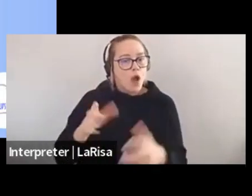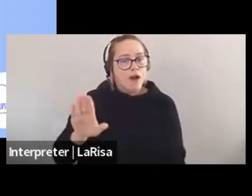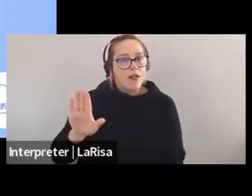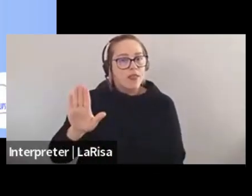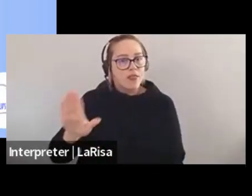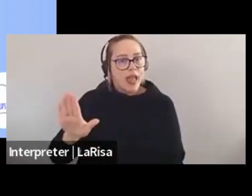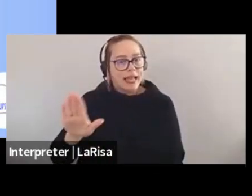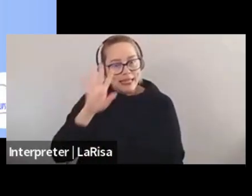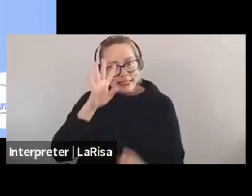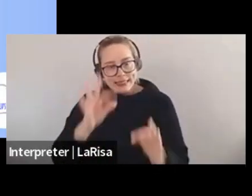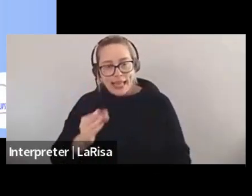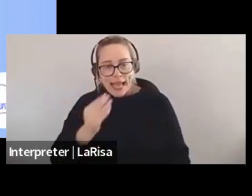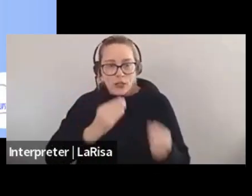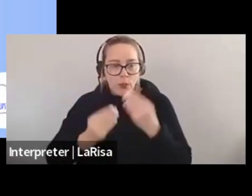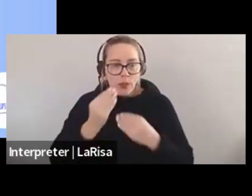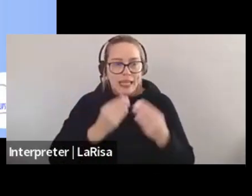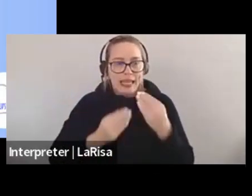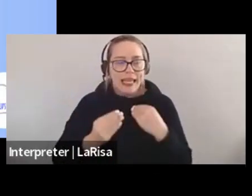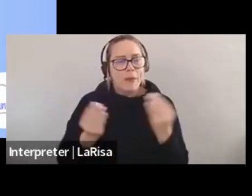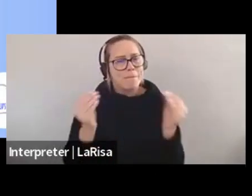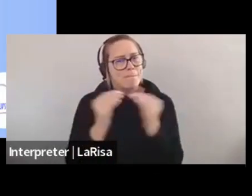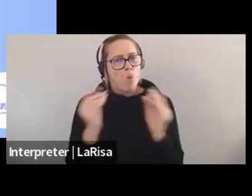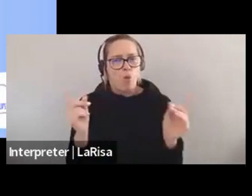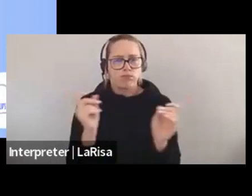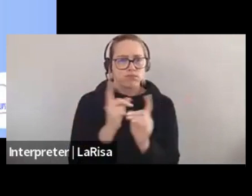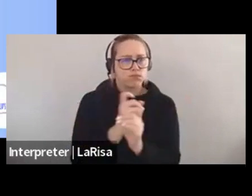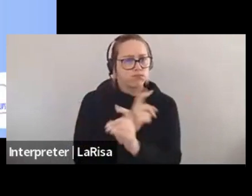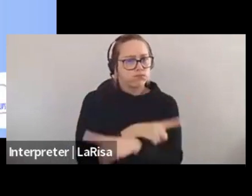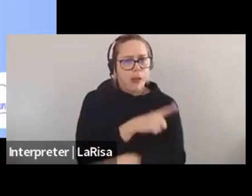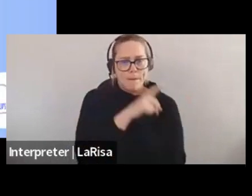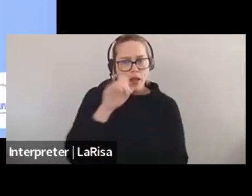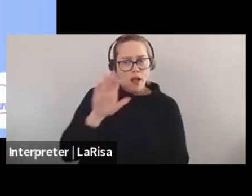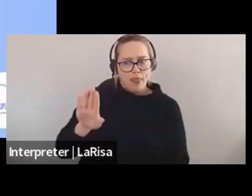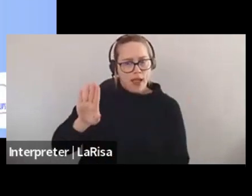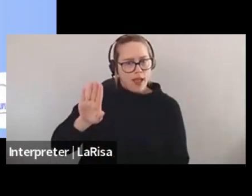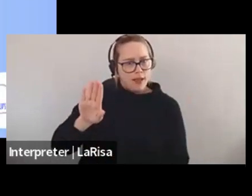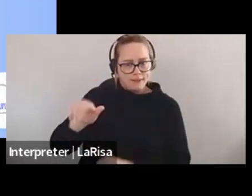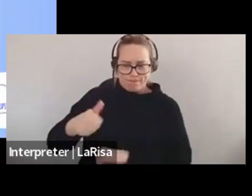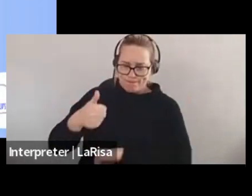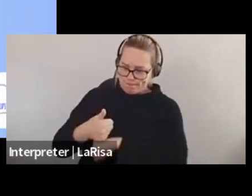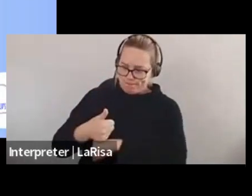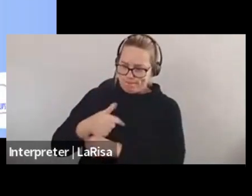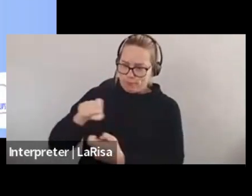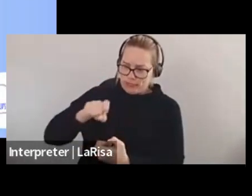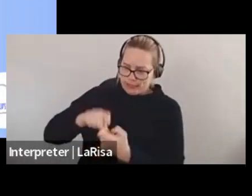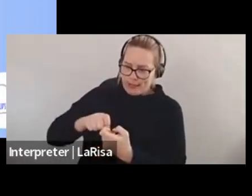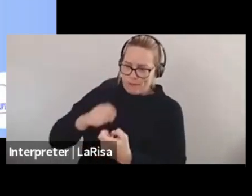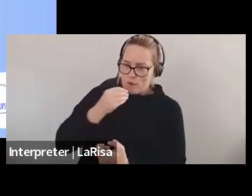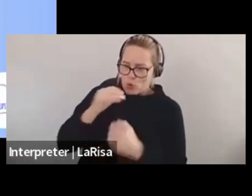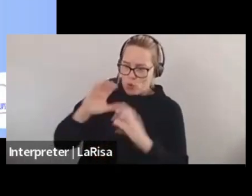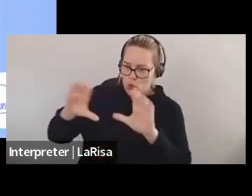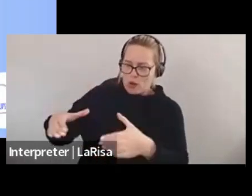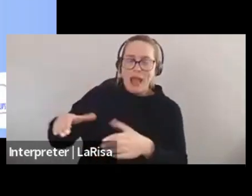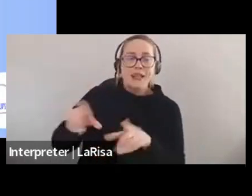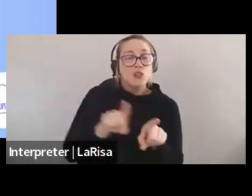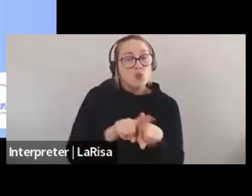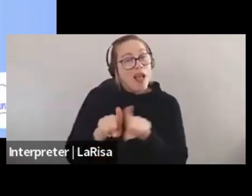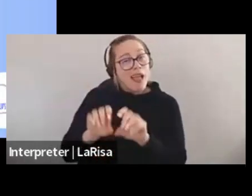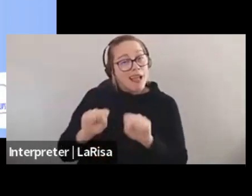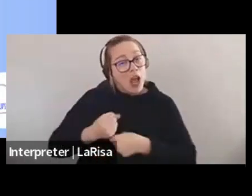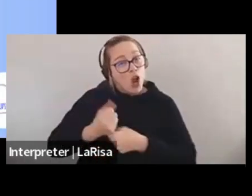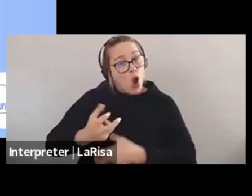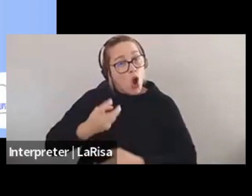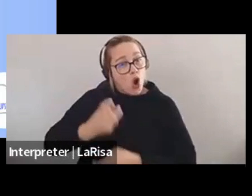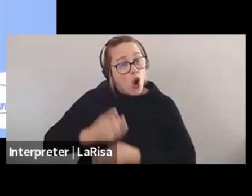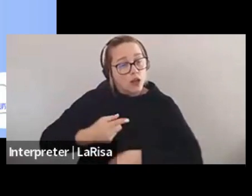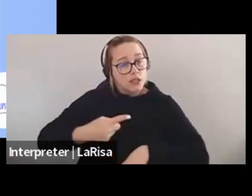have a disability that impacts the foods that they'll eat, it makes it even more complicated, because then not only are they only eating certain foods, and